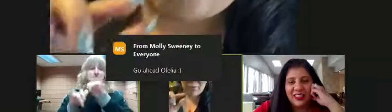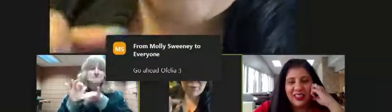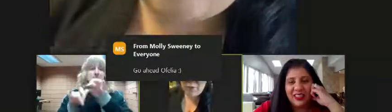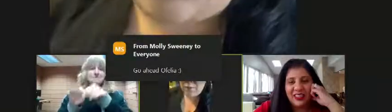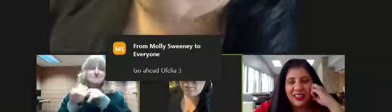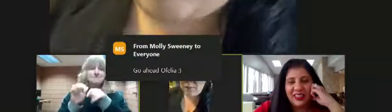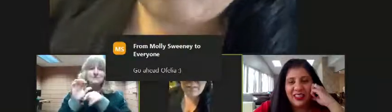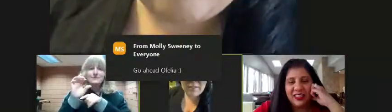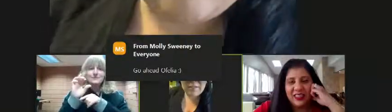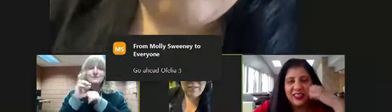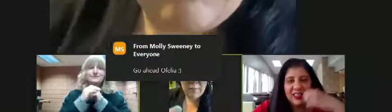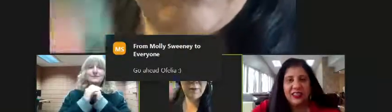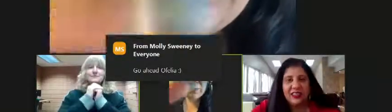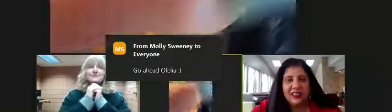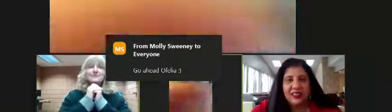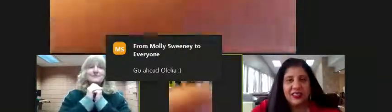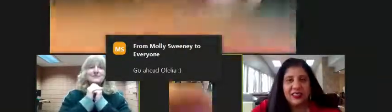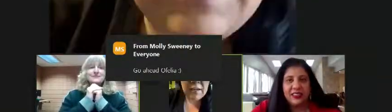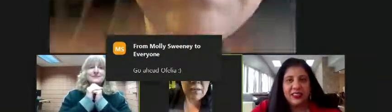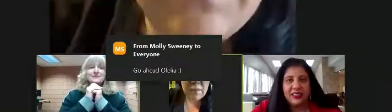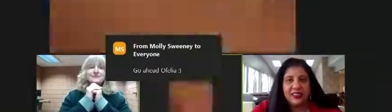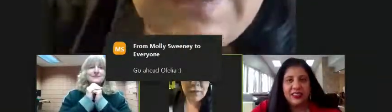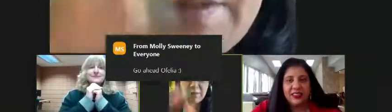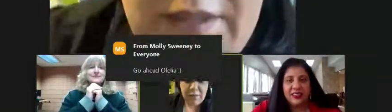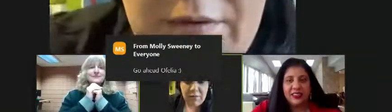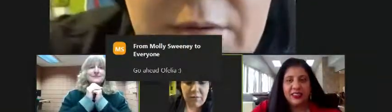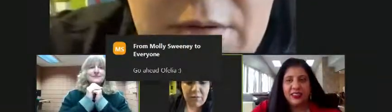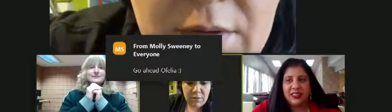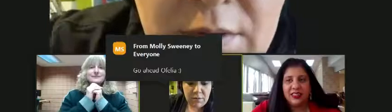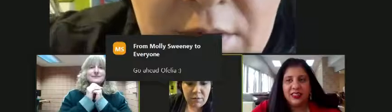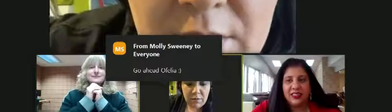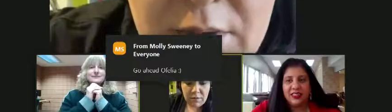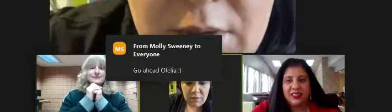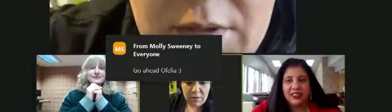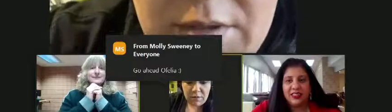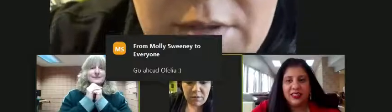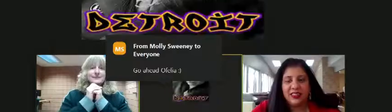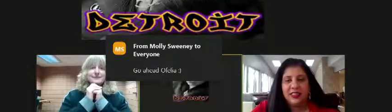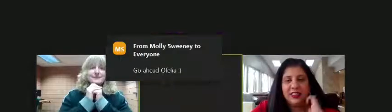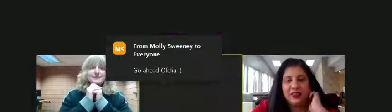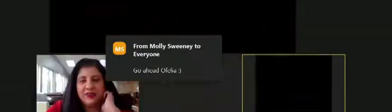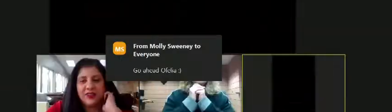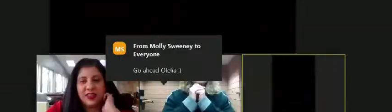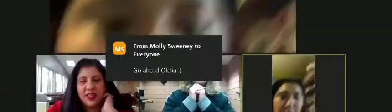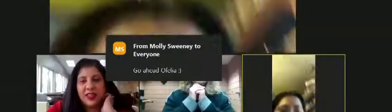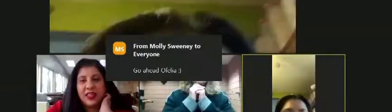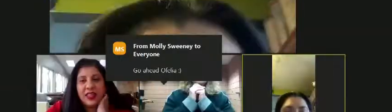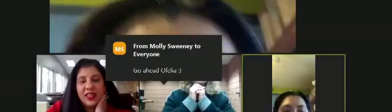tenemos un poquito de problemas, pero ahorita sale en vivo el video.